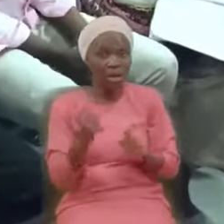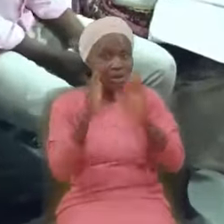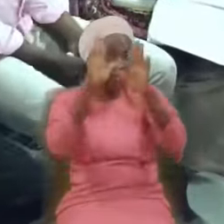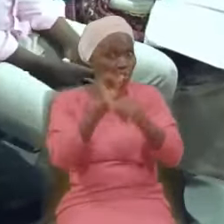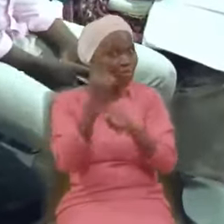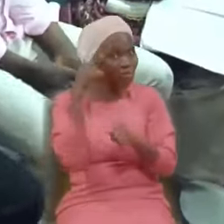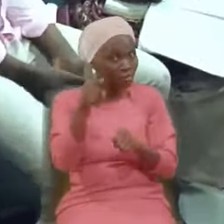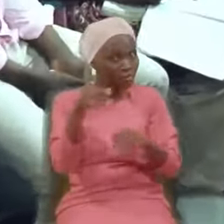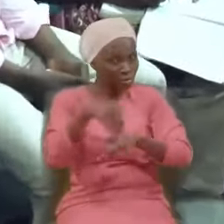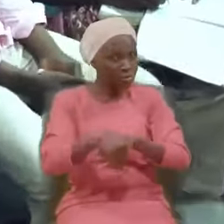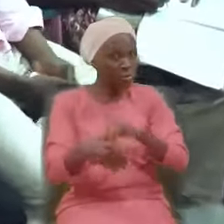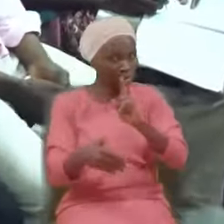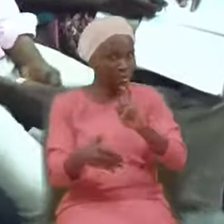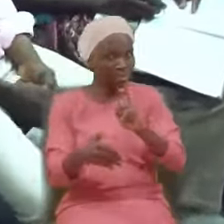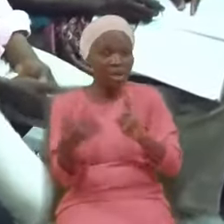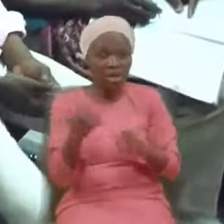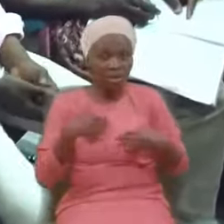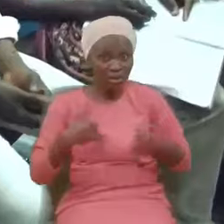Any healing tonight?